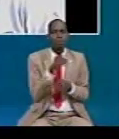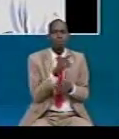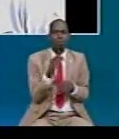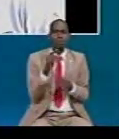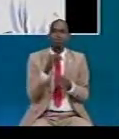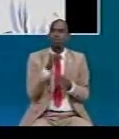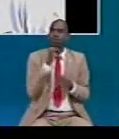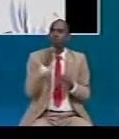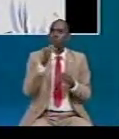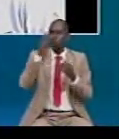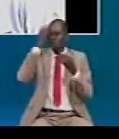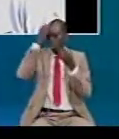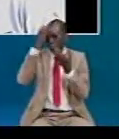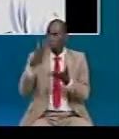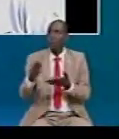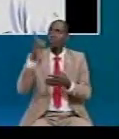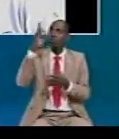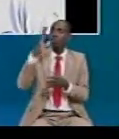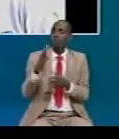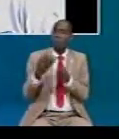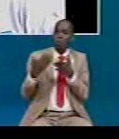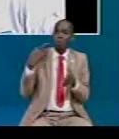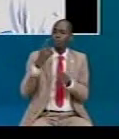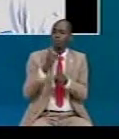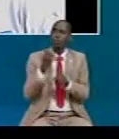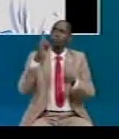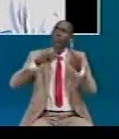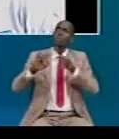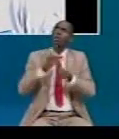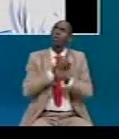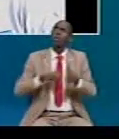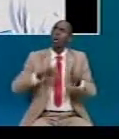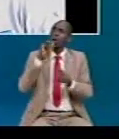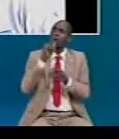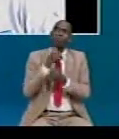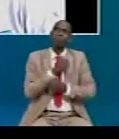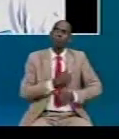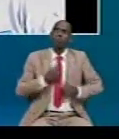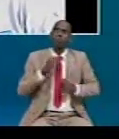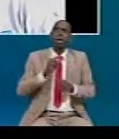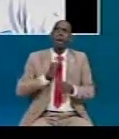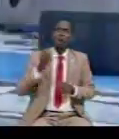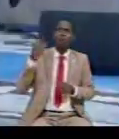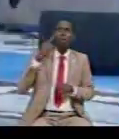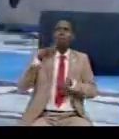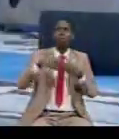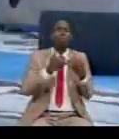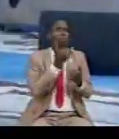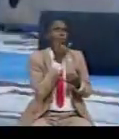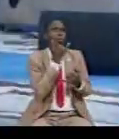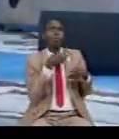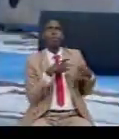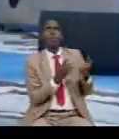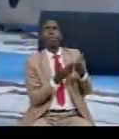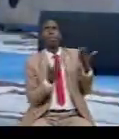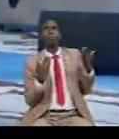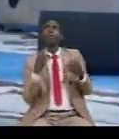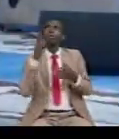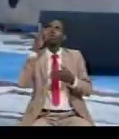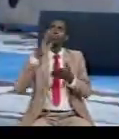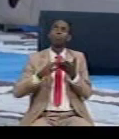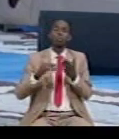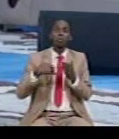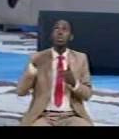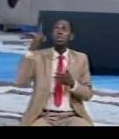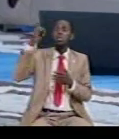of God. Say, God, I'm sorry about that. I will no more go in the wrong direction. Forgive me. And God is so